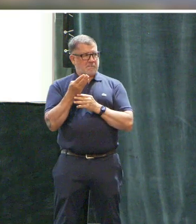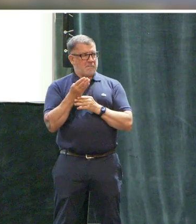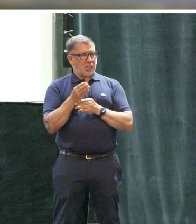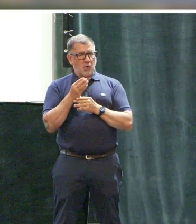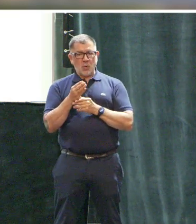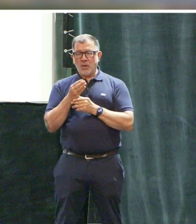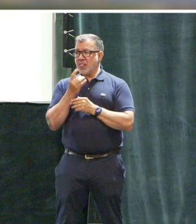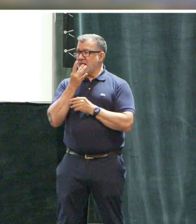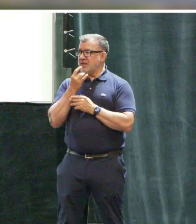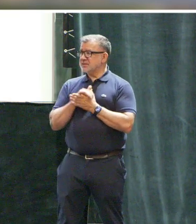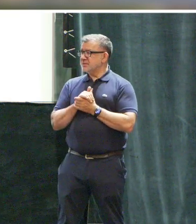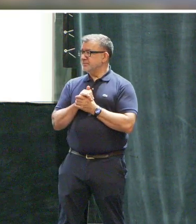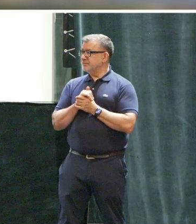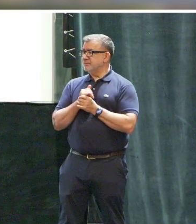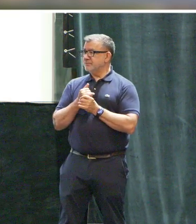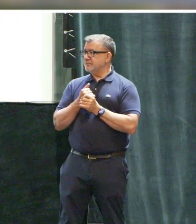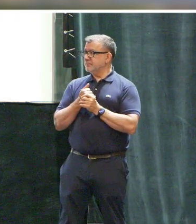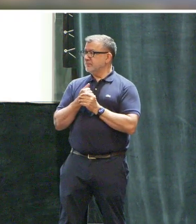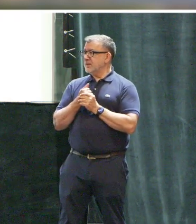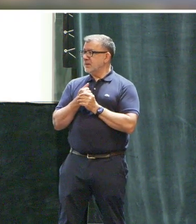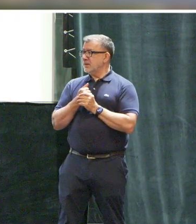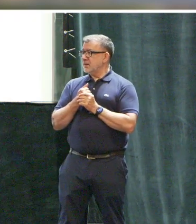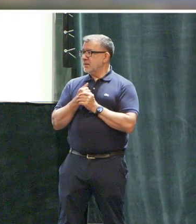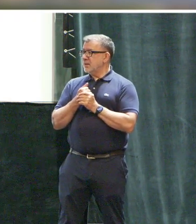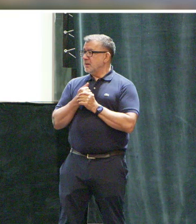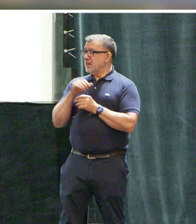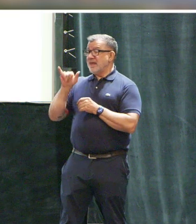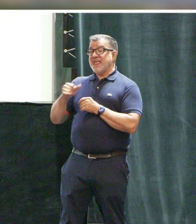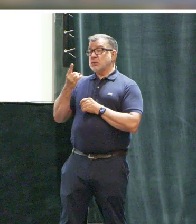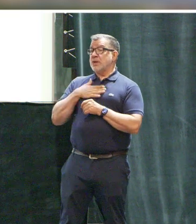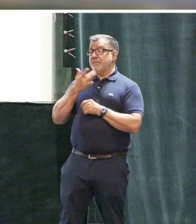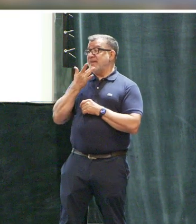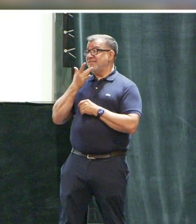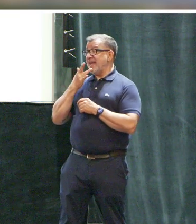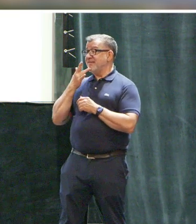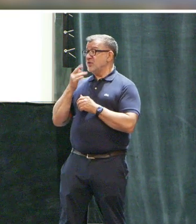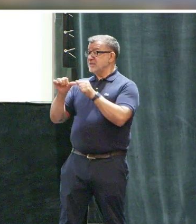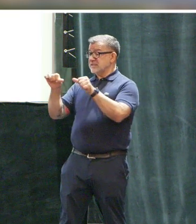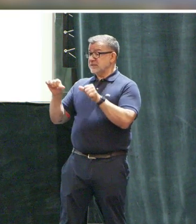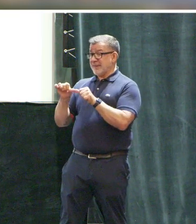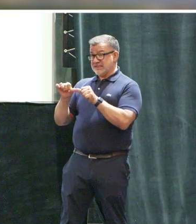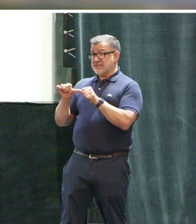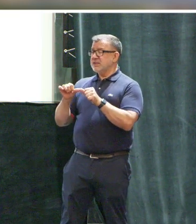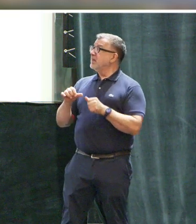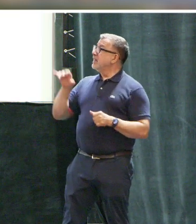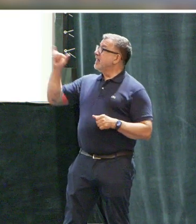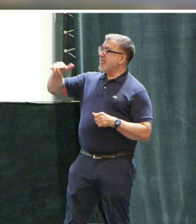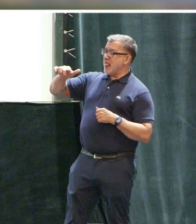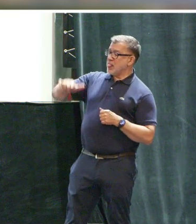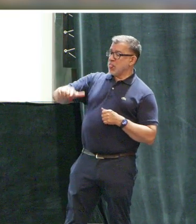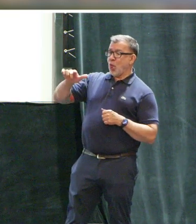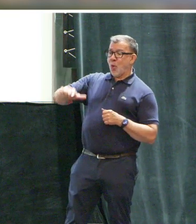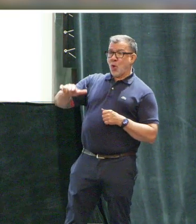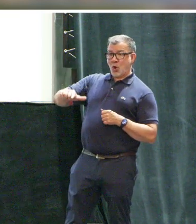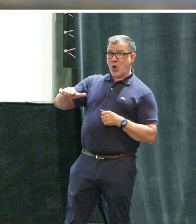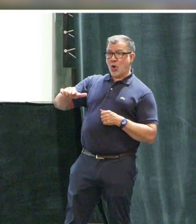I'm always happy to answer questions about South Cove. It's one of my favorite spaces. So the lower level